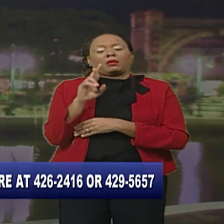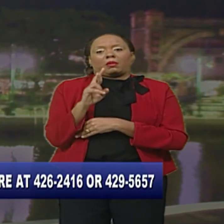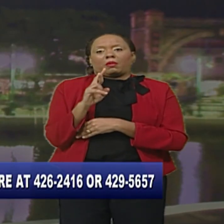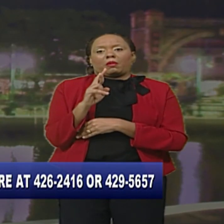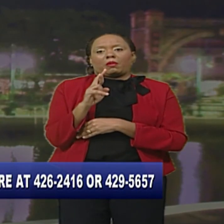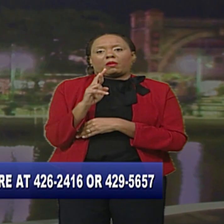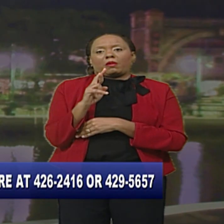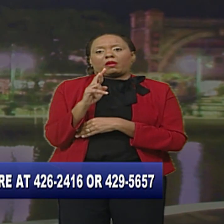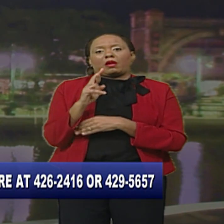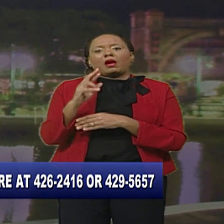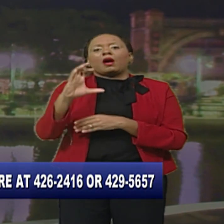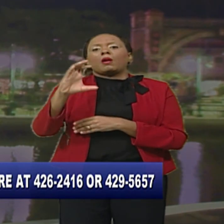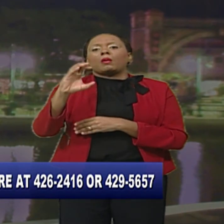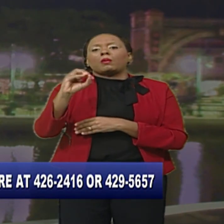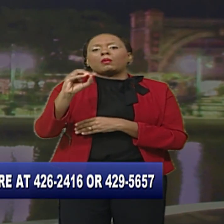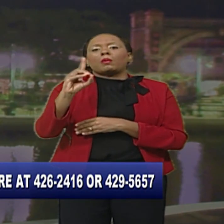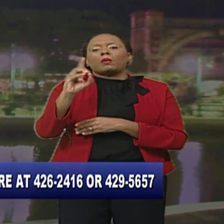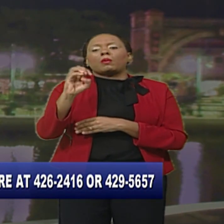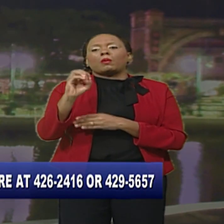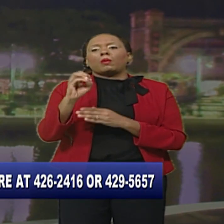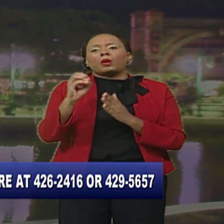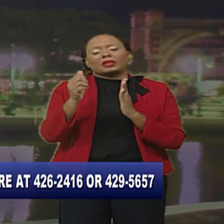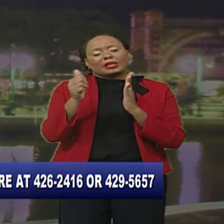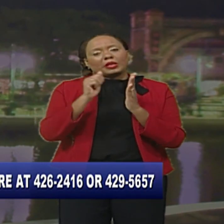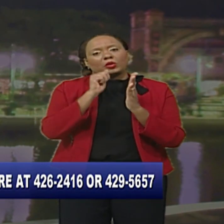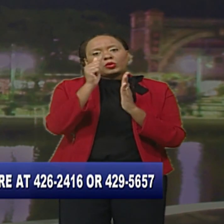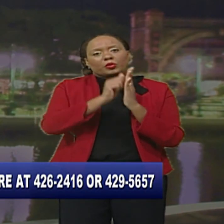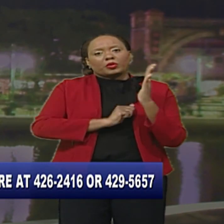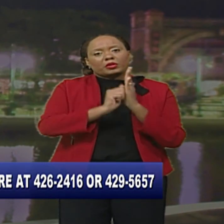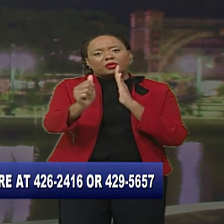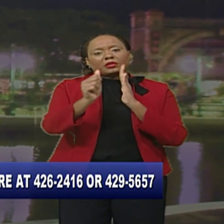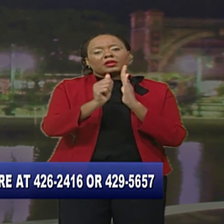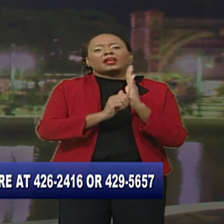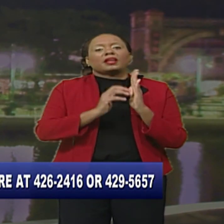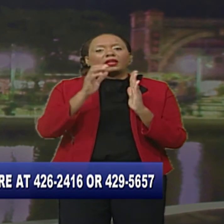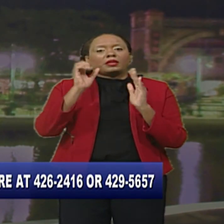and contact the Hanschel Innes Sales Center at